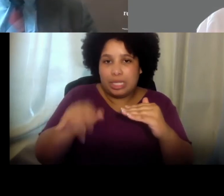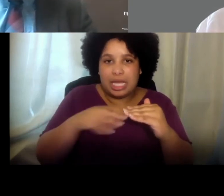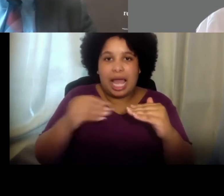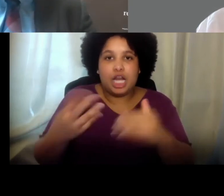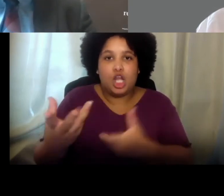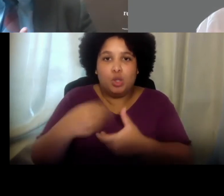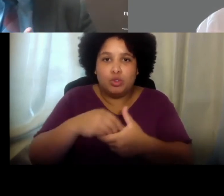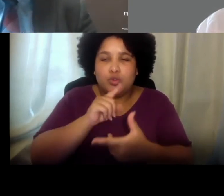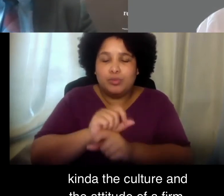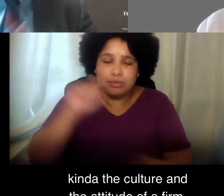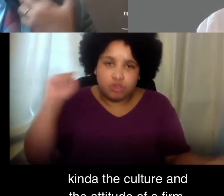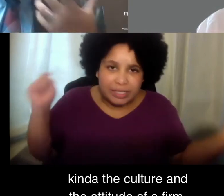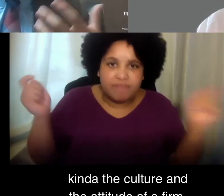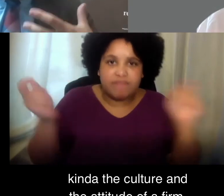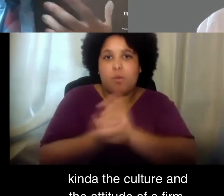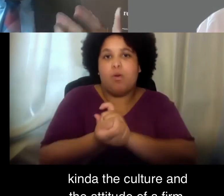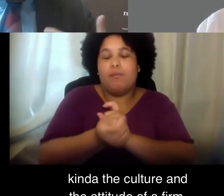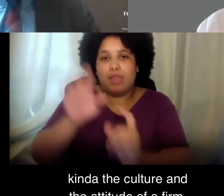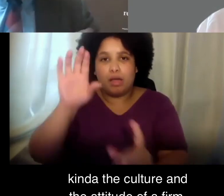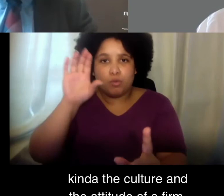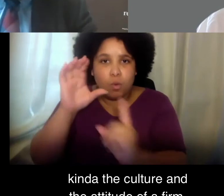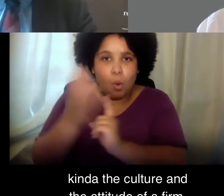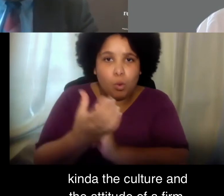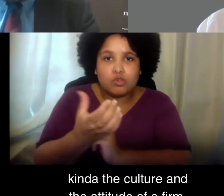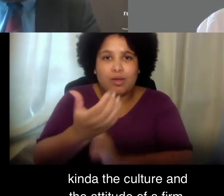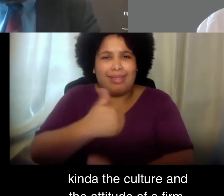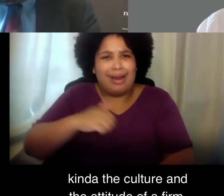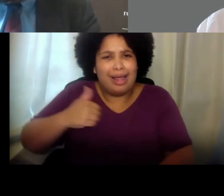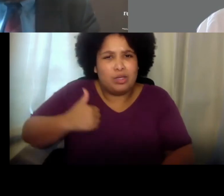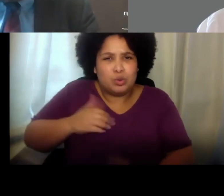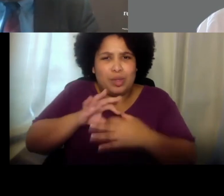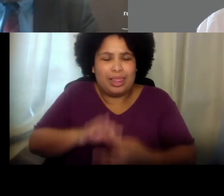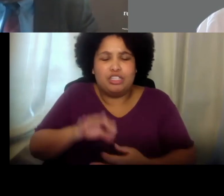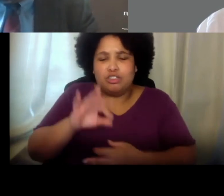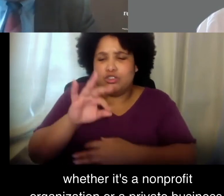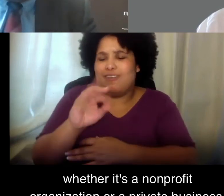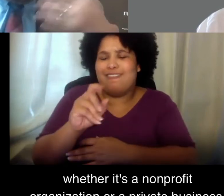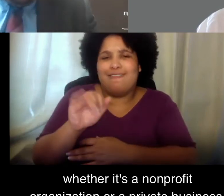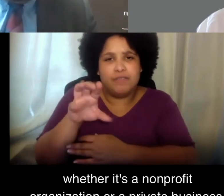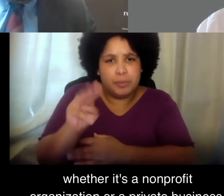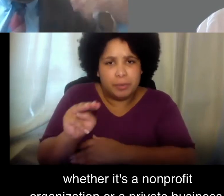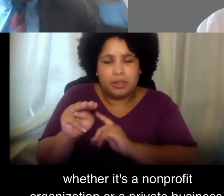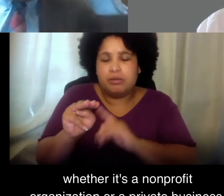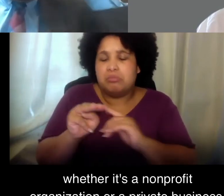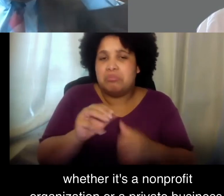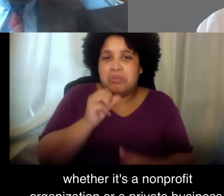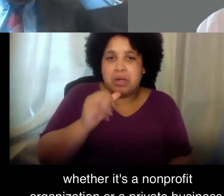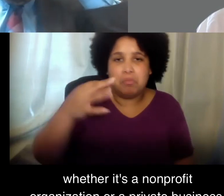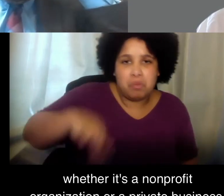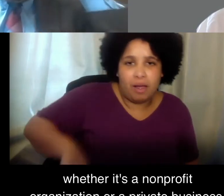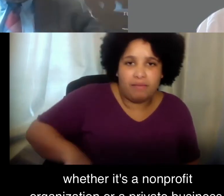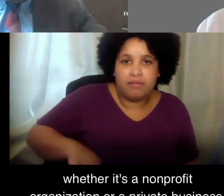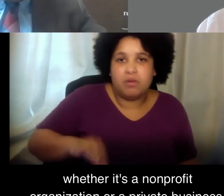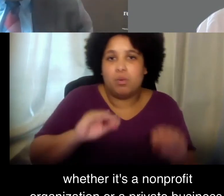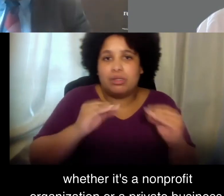the kind of the culture and the attitude of a firm, whether it's a nonprofit organization or a private